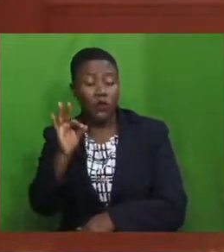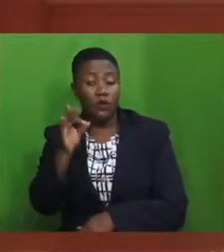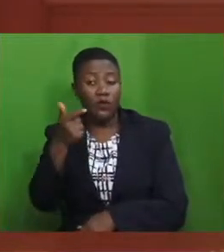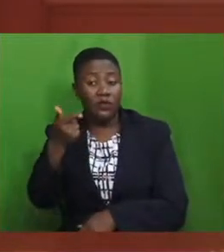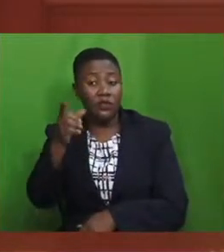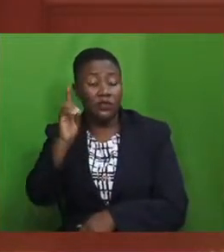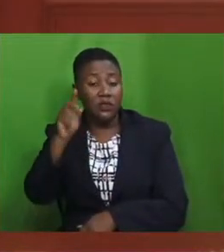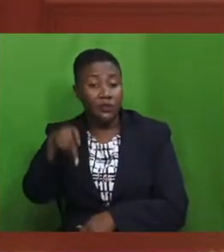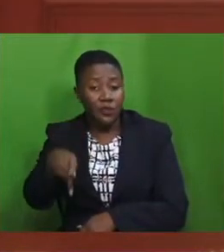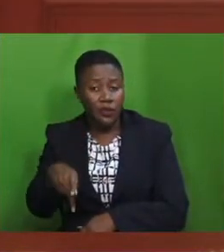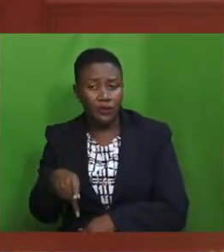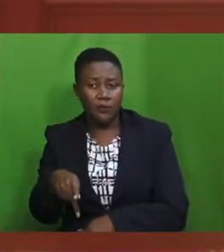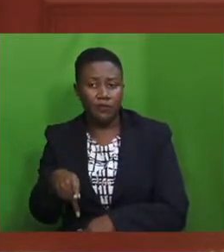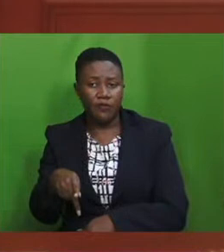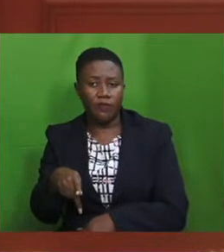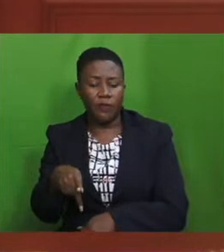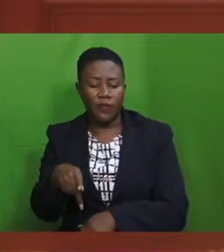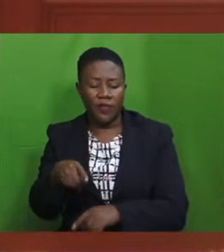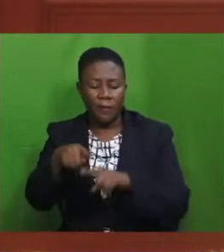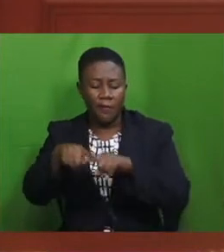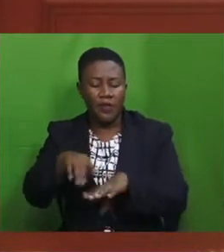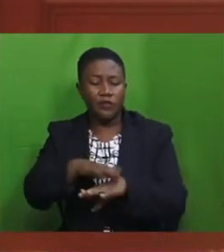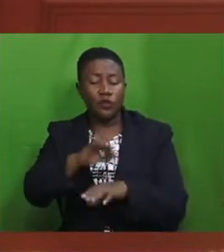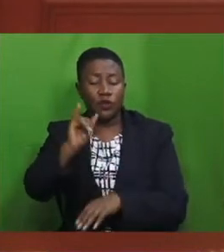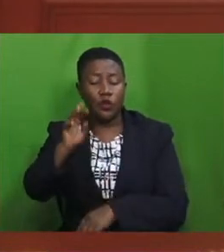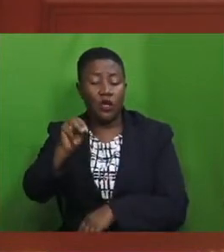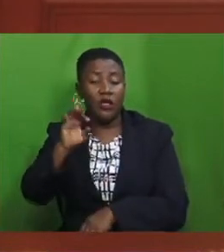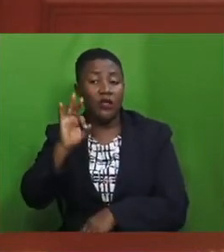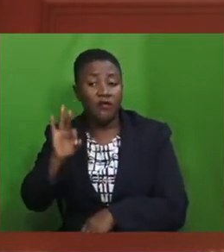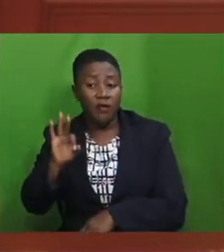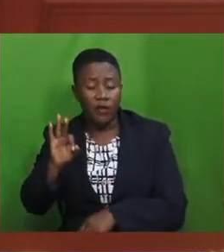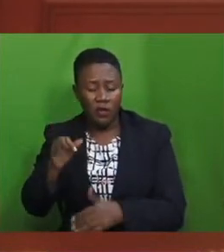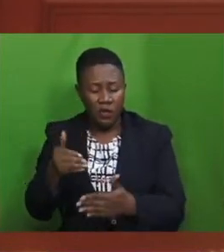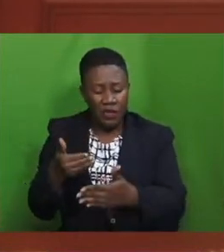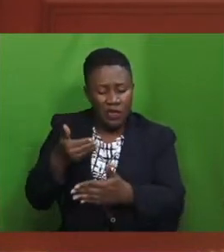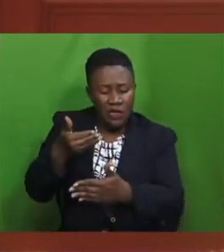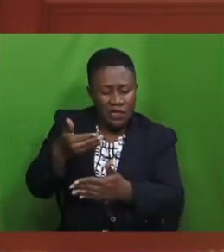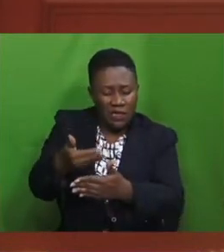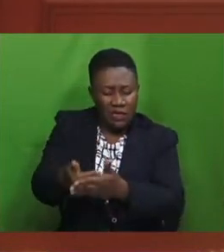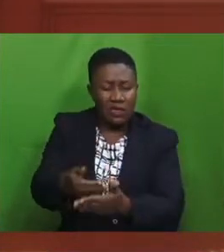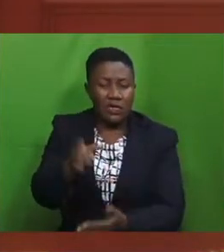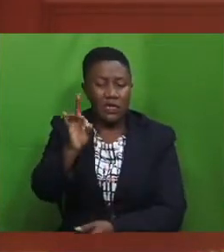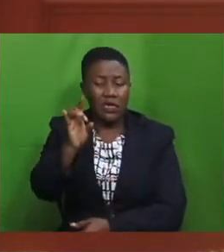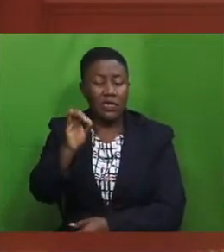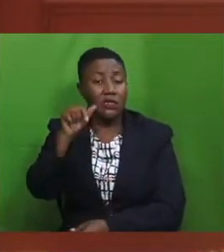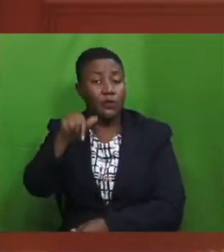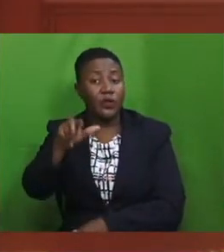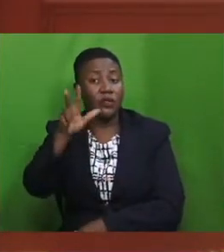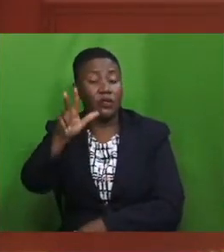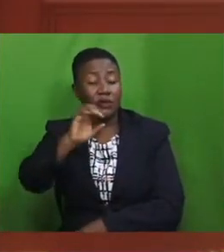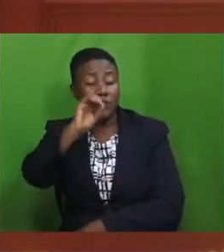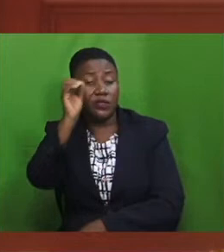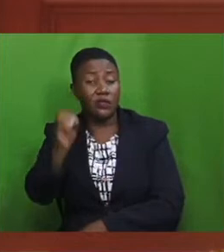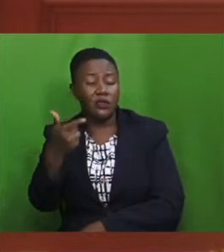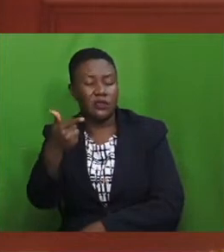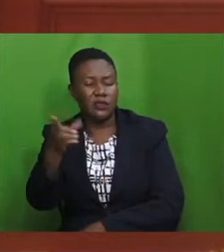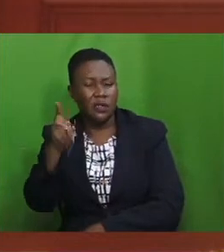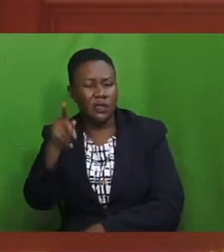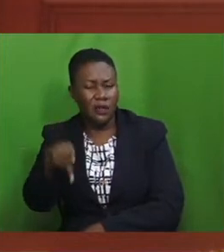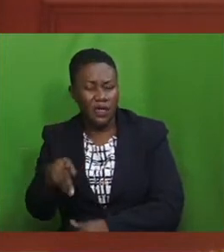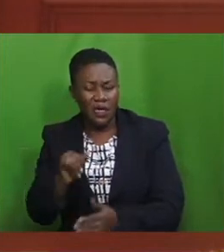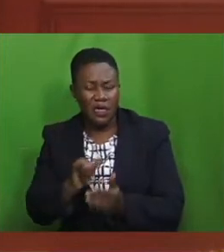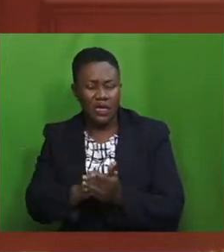the estimation of the IMF, it is near 80.3% of GDP, pushing